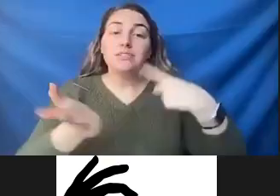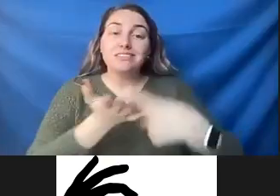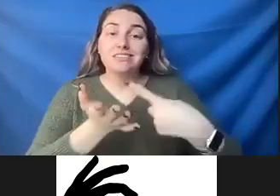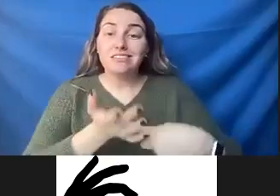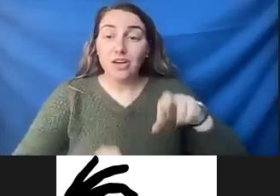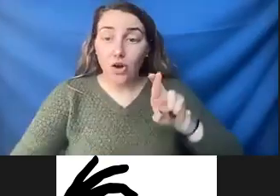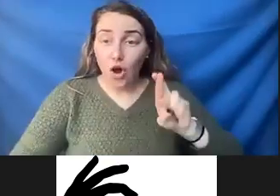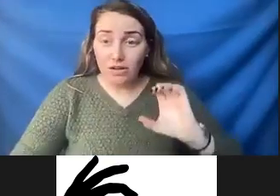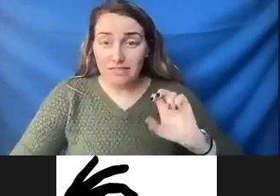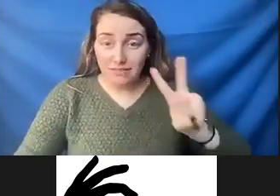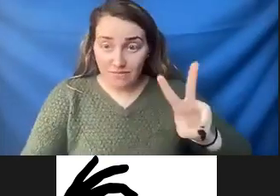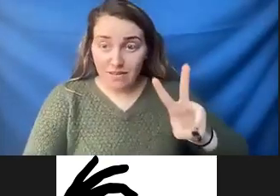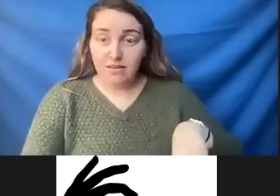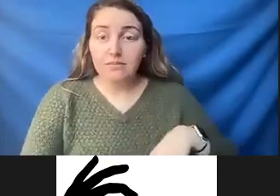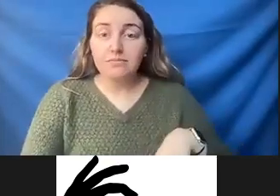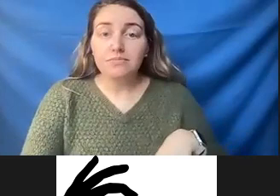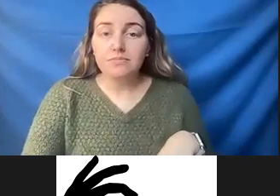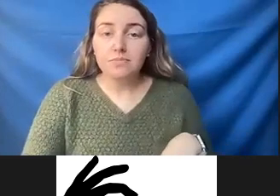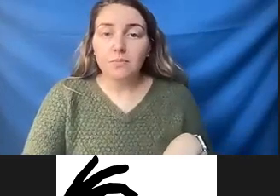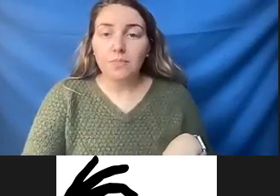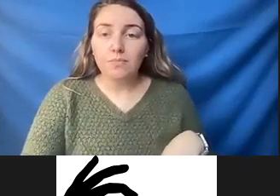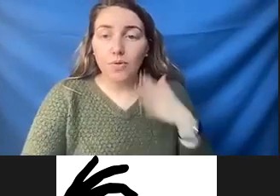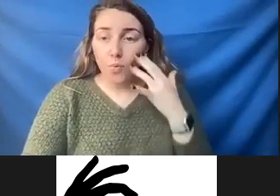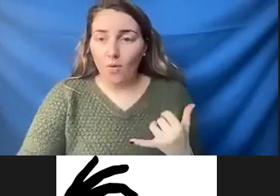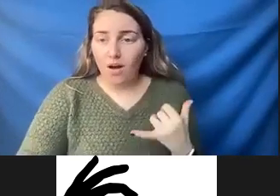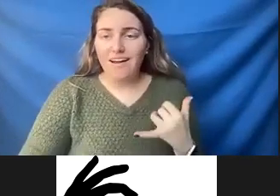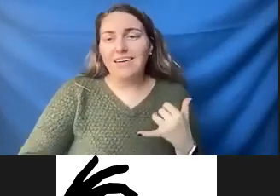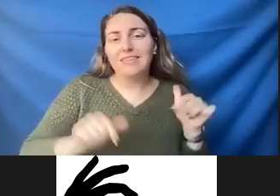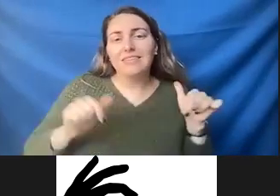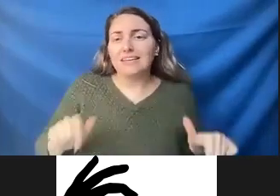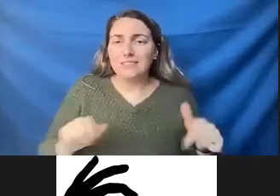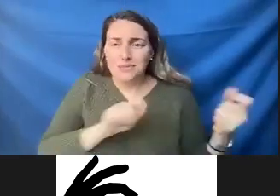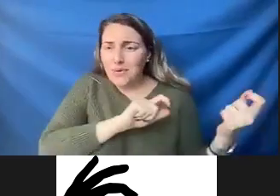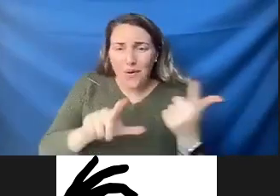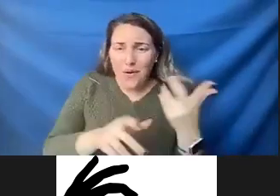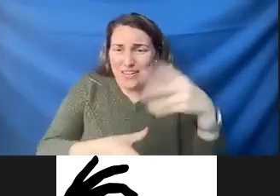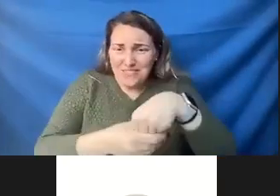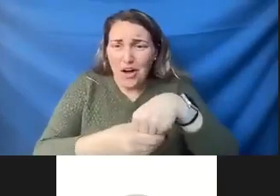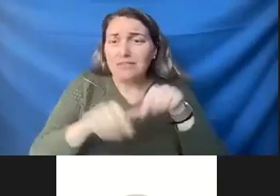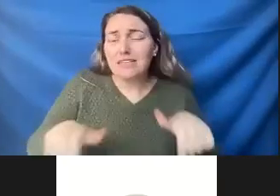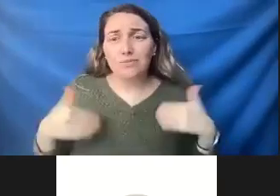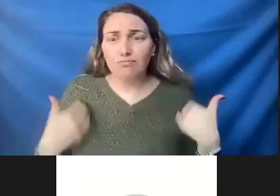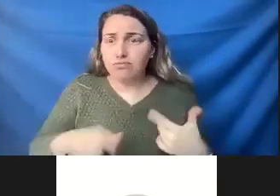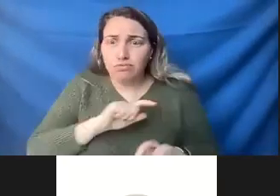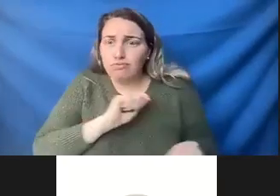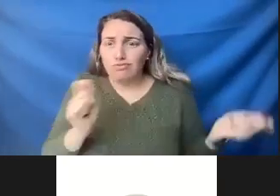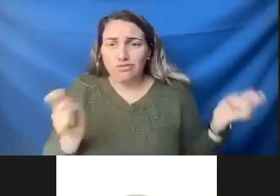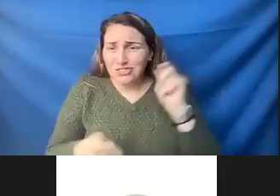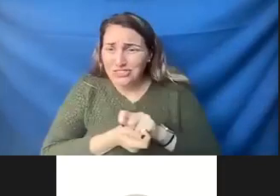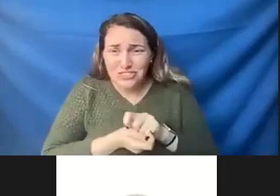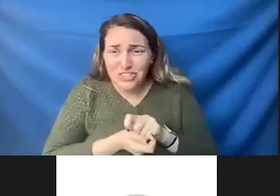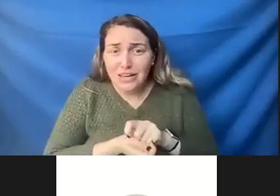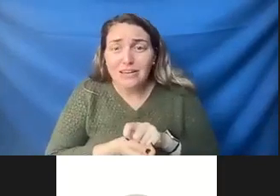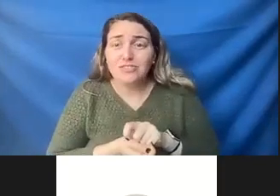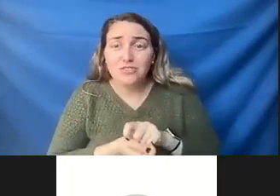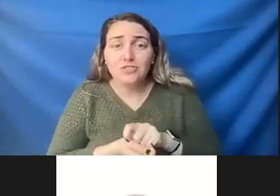that, we really do view this as kind of like an all hands on deck thing. This is a major change in how elections take place in New